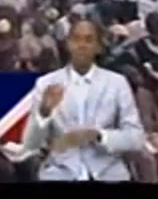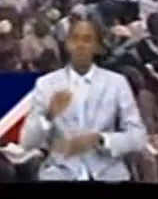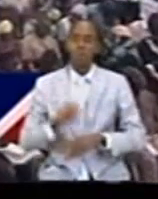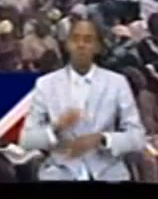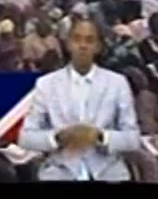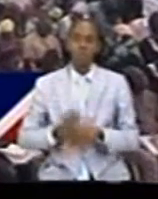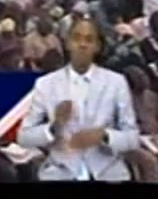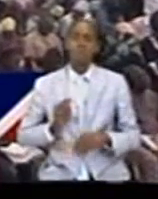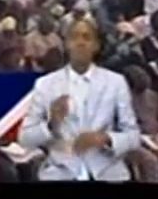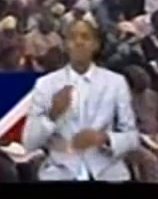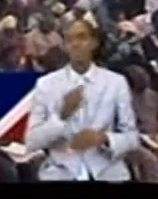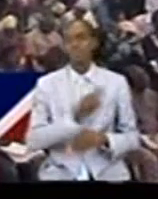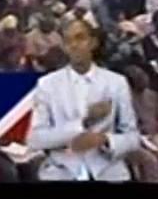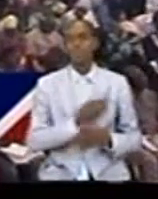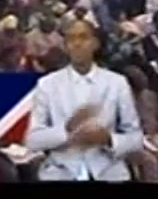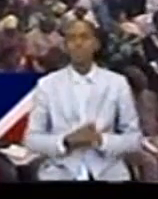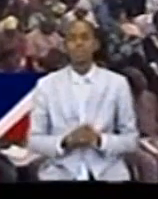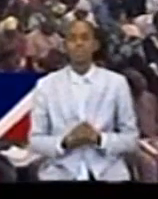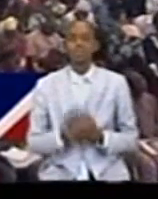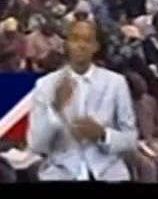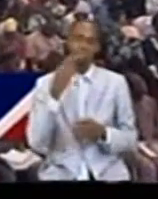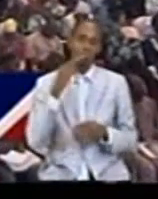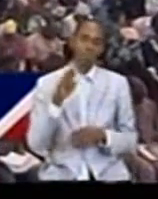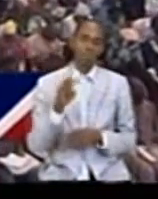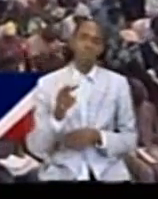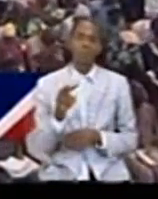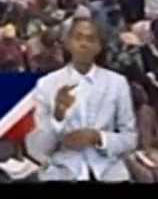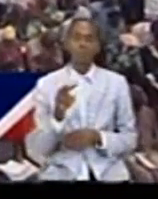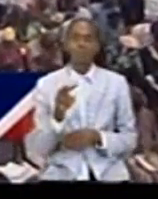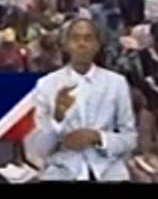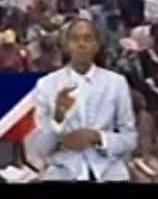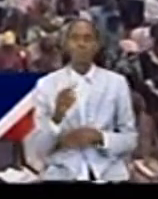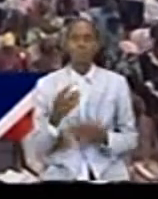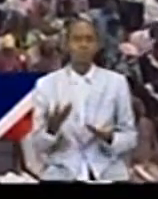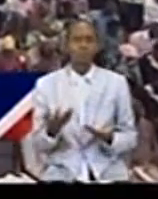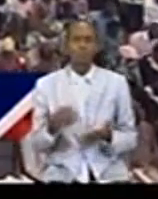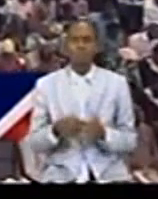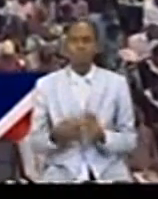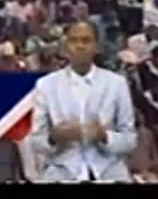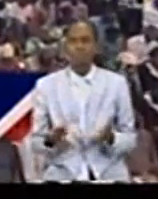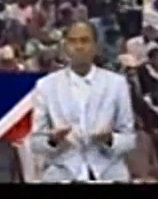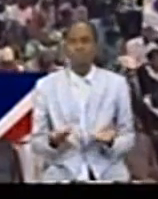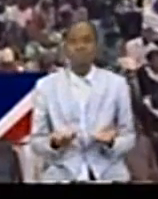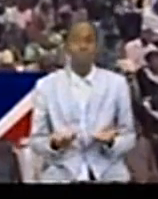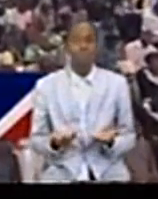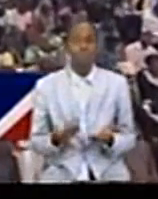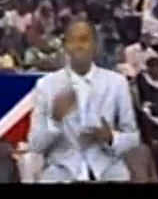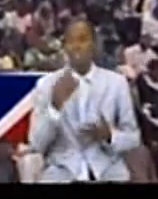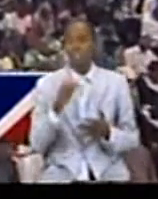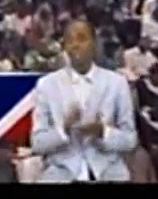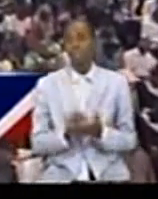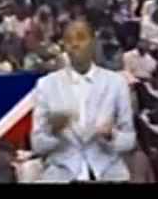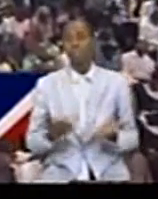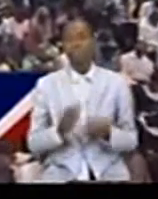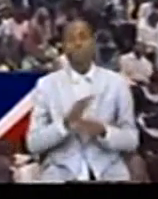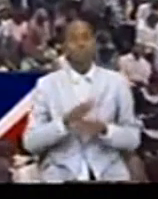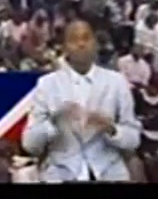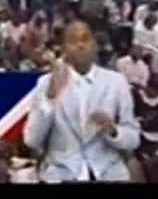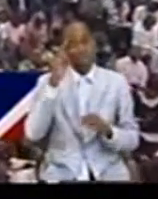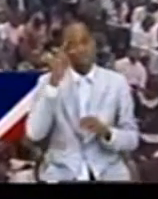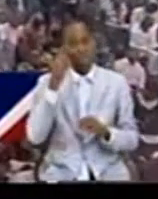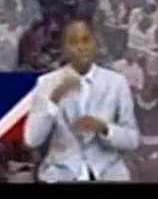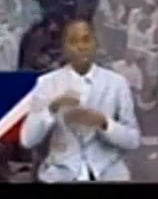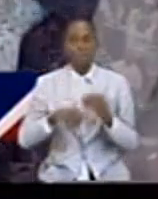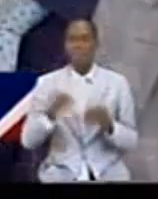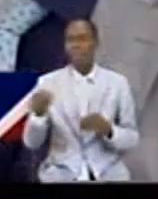upon us. Behold, what does that mean? It says, don't think about any